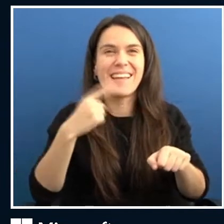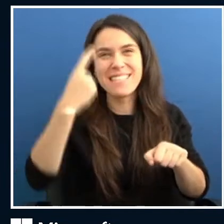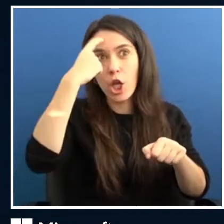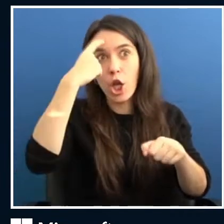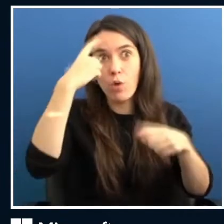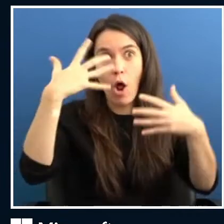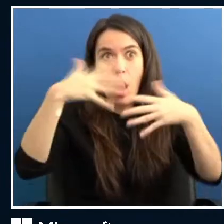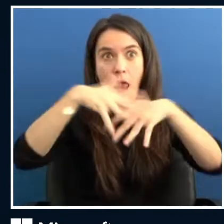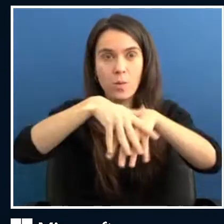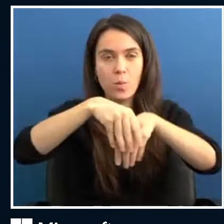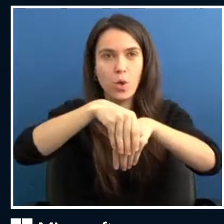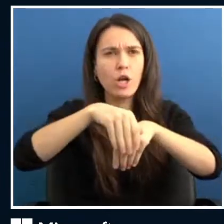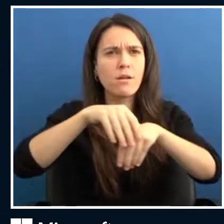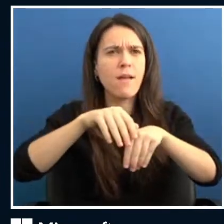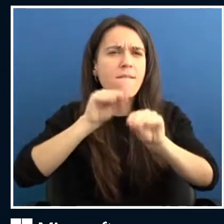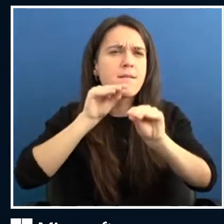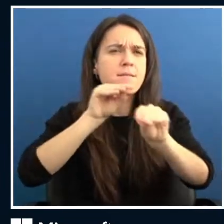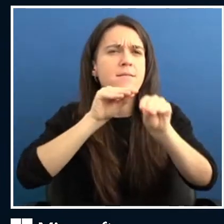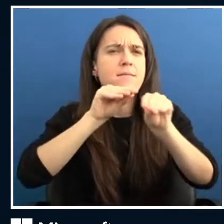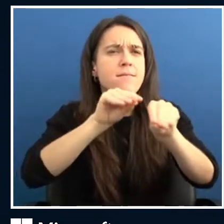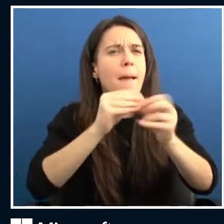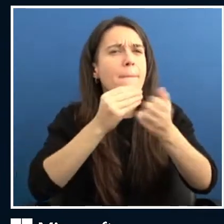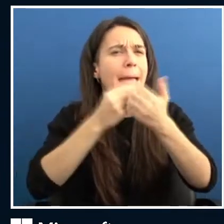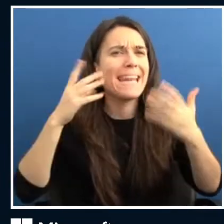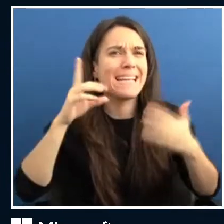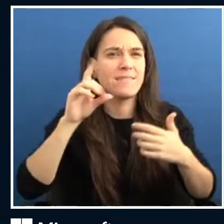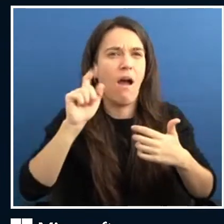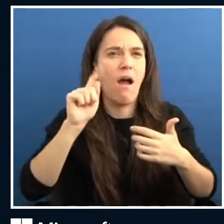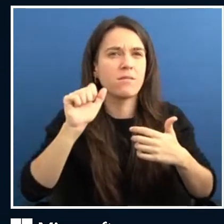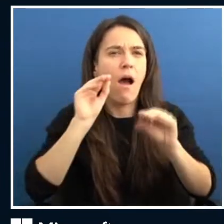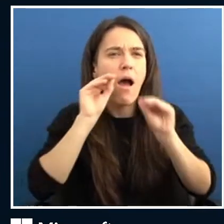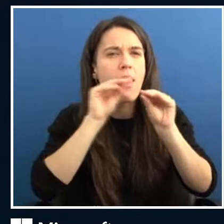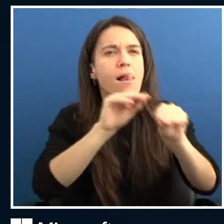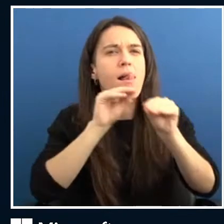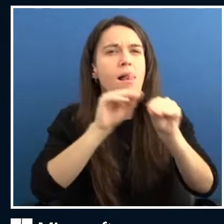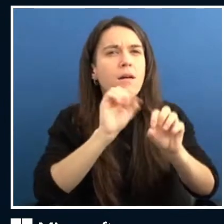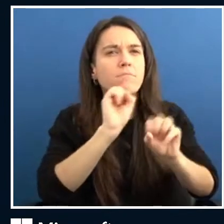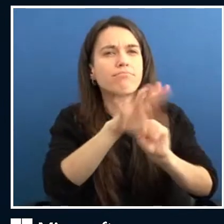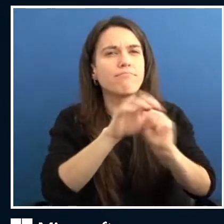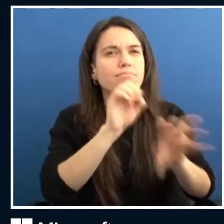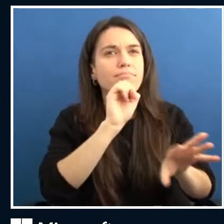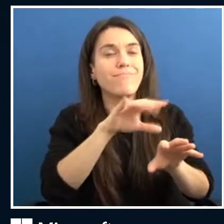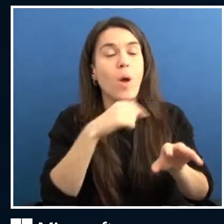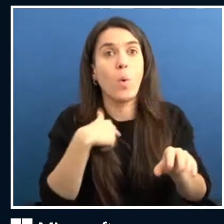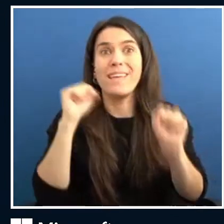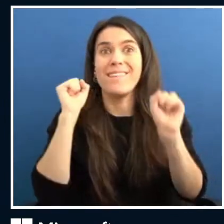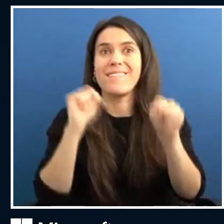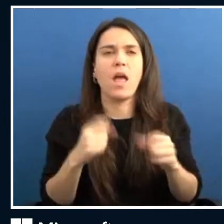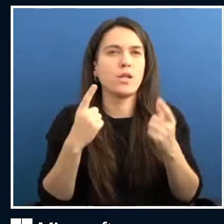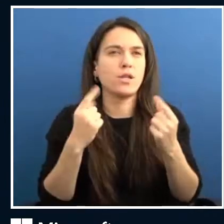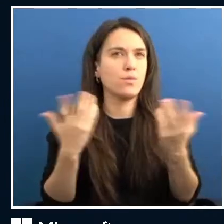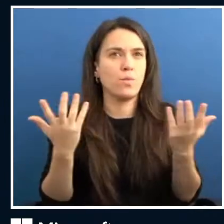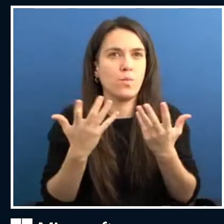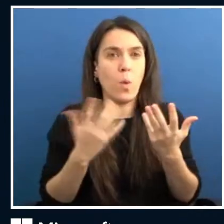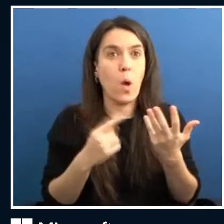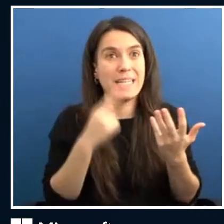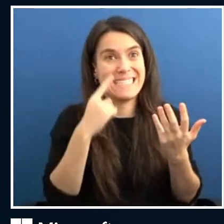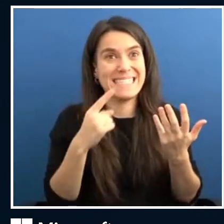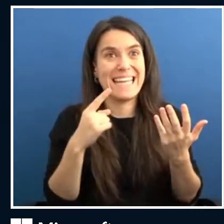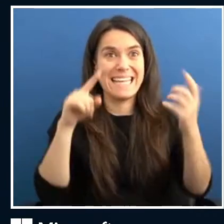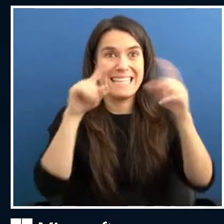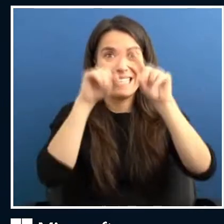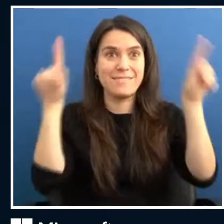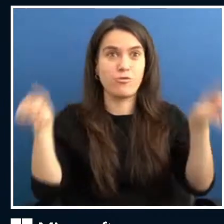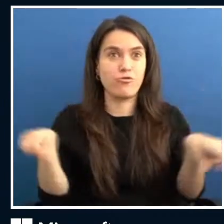and tons of data set. So now what we can do is sort of take this pre-trained model